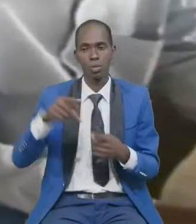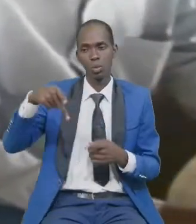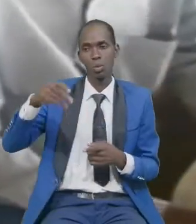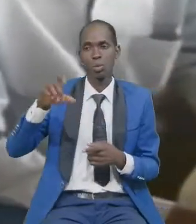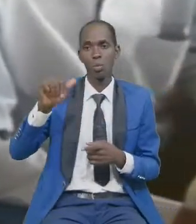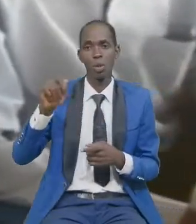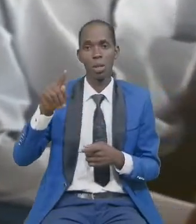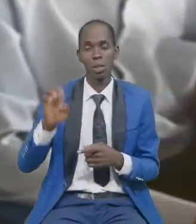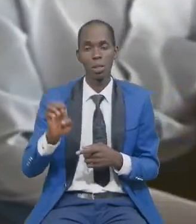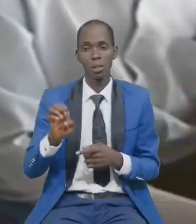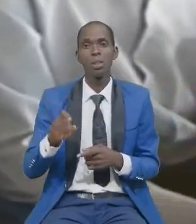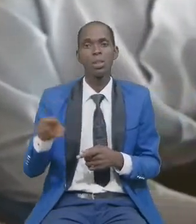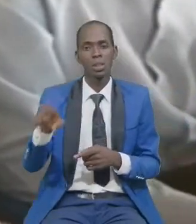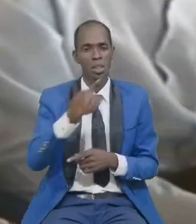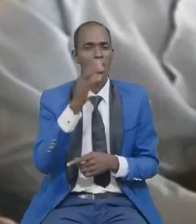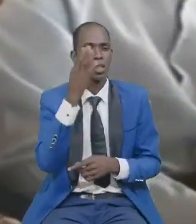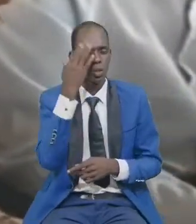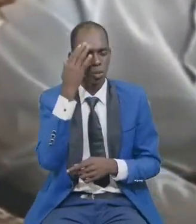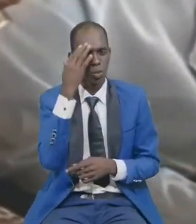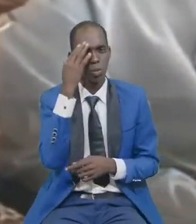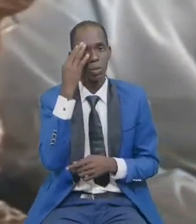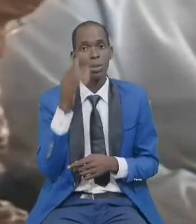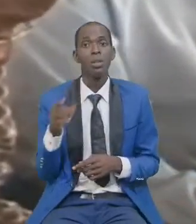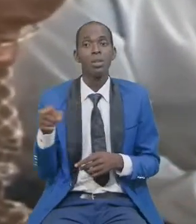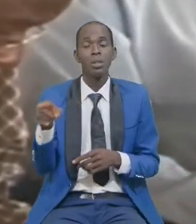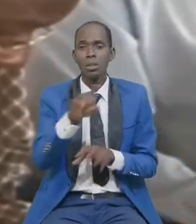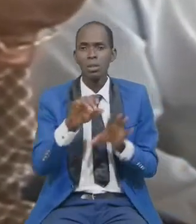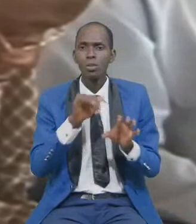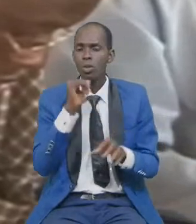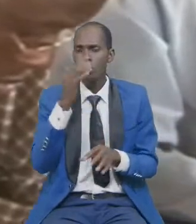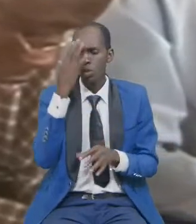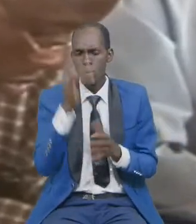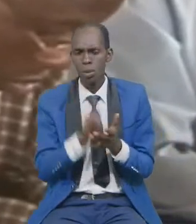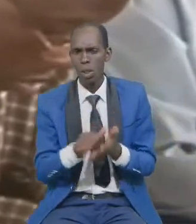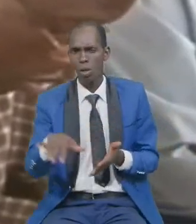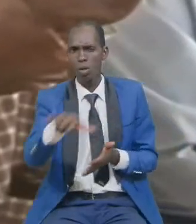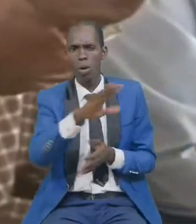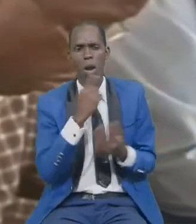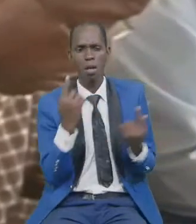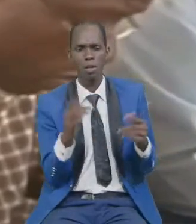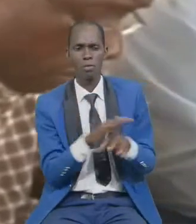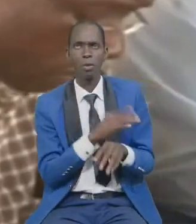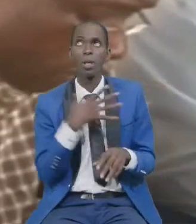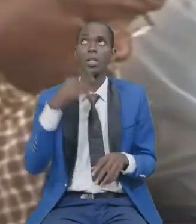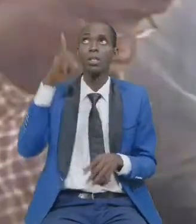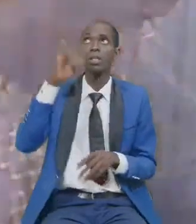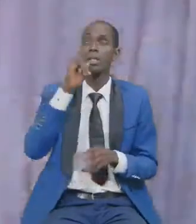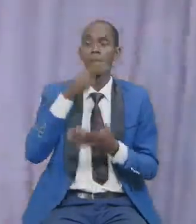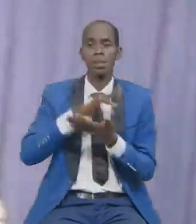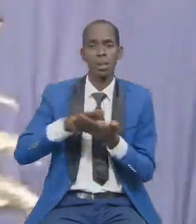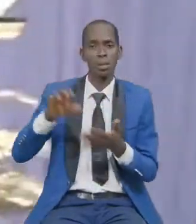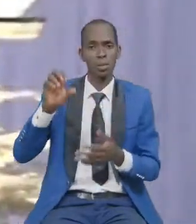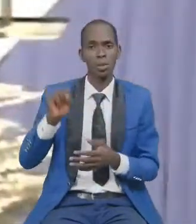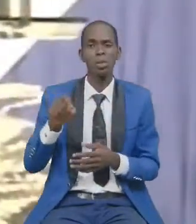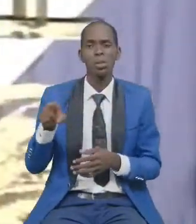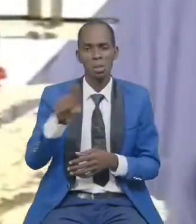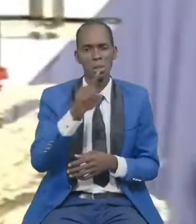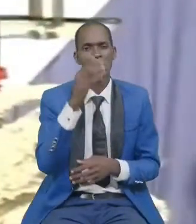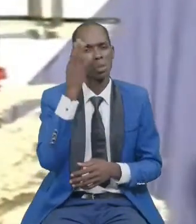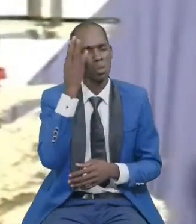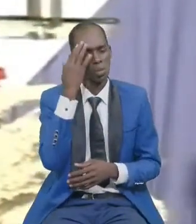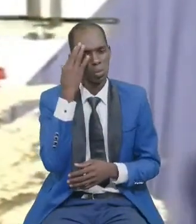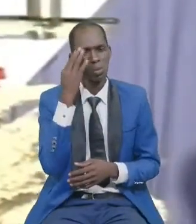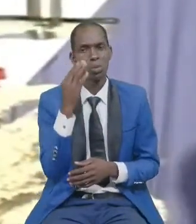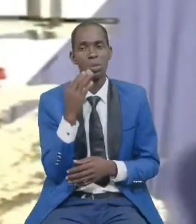know they were sinful and he was righteous? Of course, they knew. Didn't they know that they could